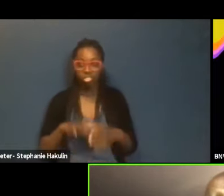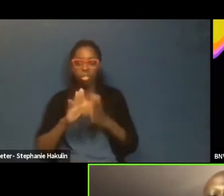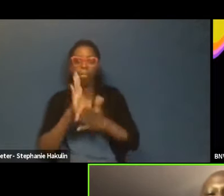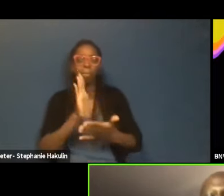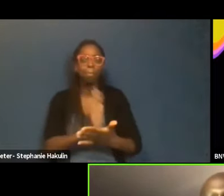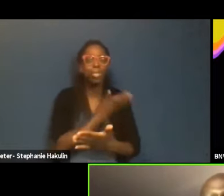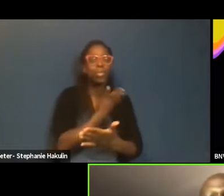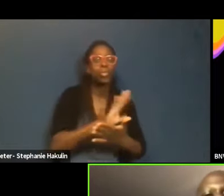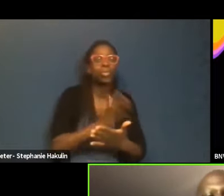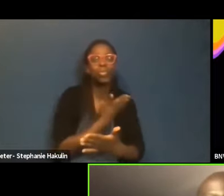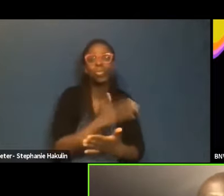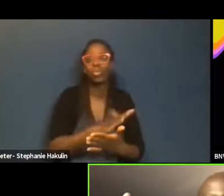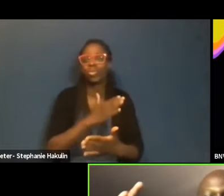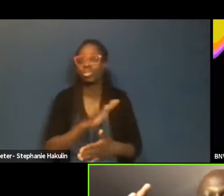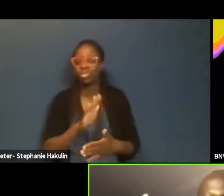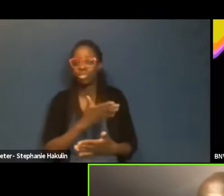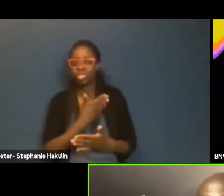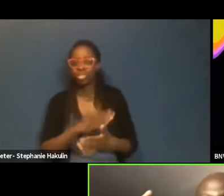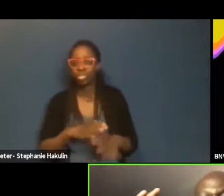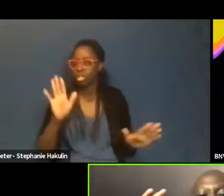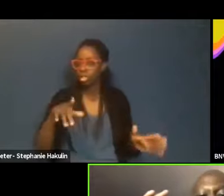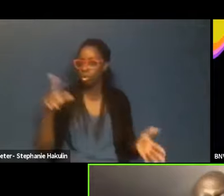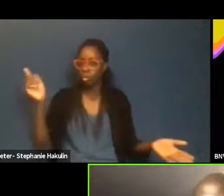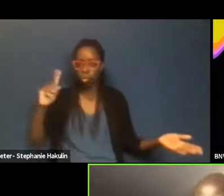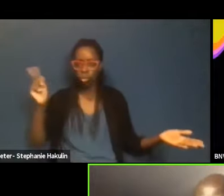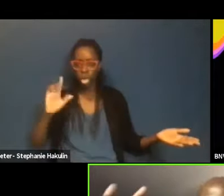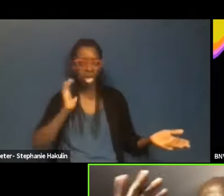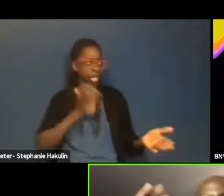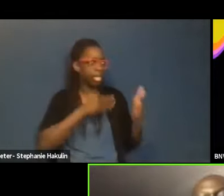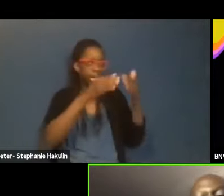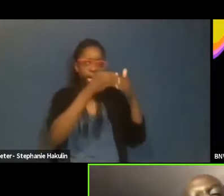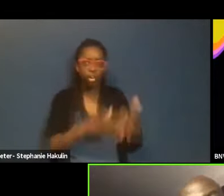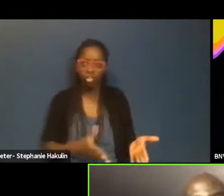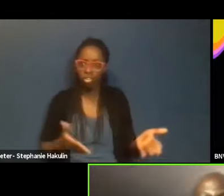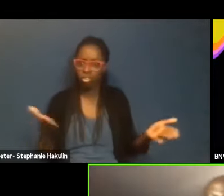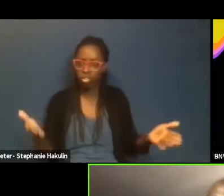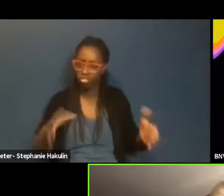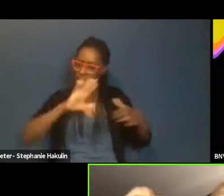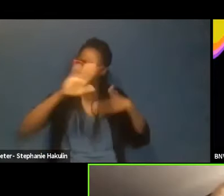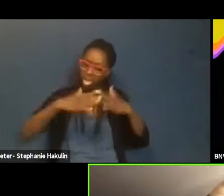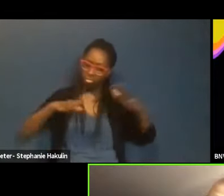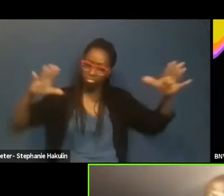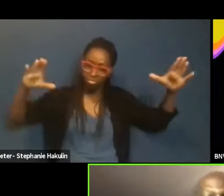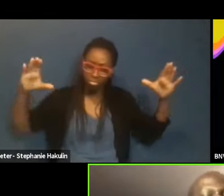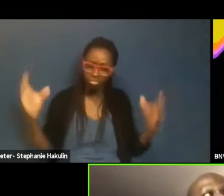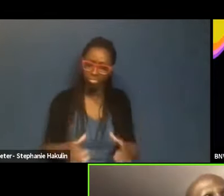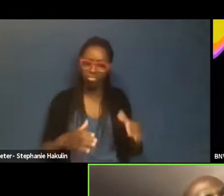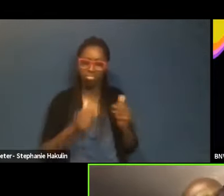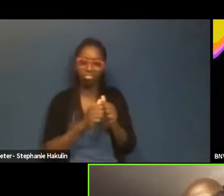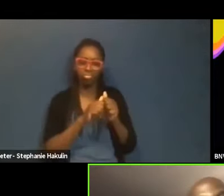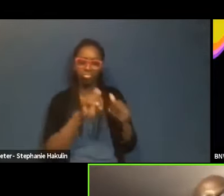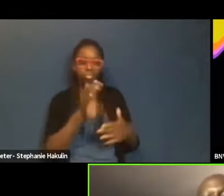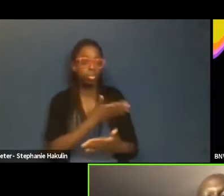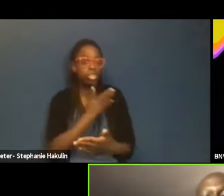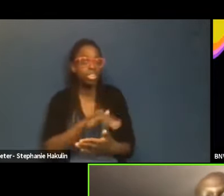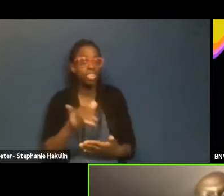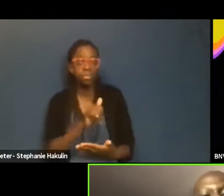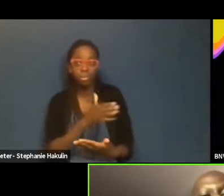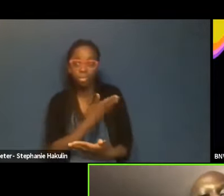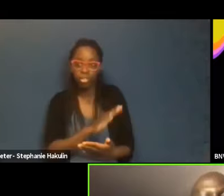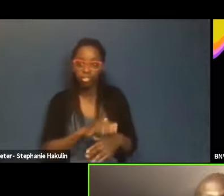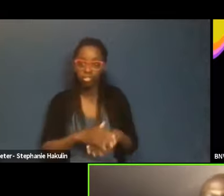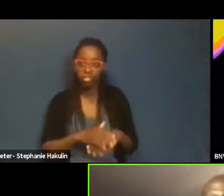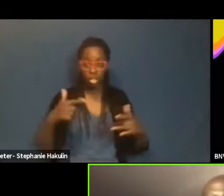where is the leader that brings us together like music? Says, don't worry, fam, this sucks, but I promise you are